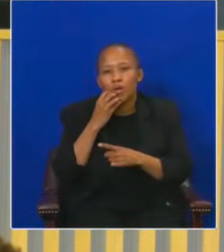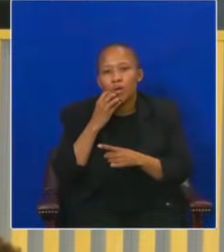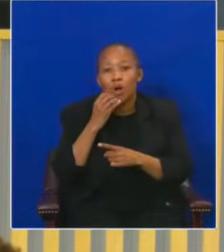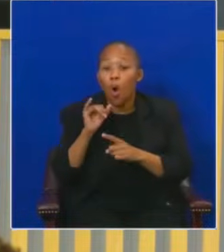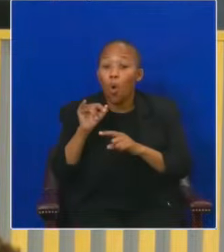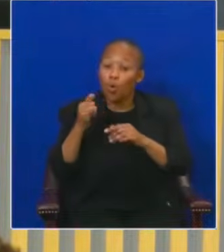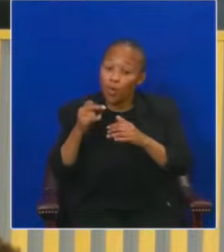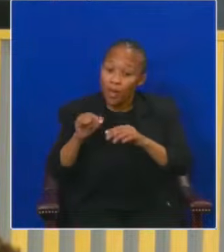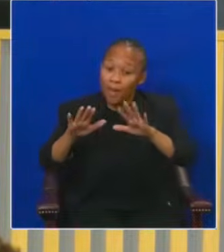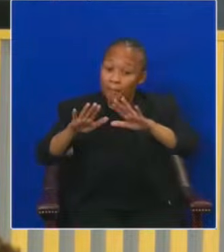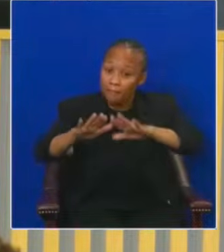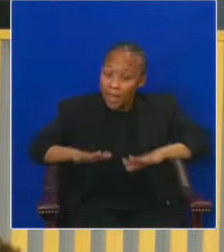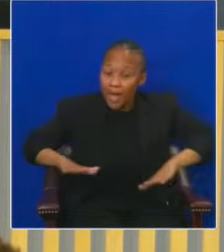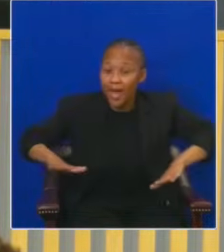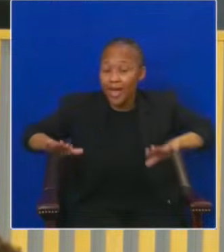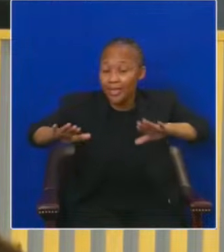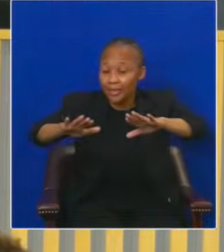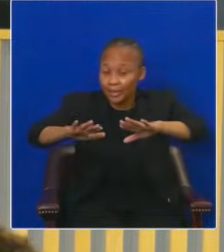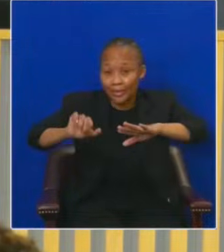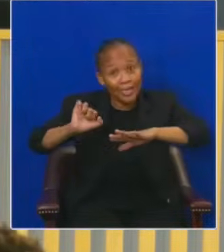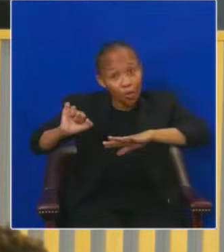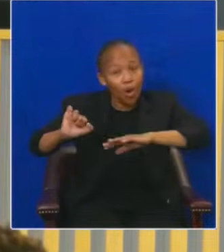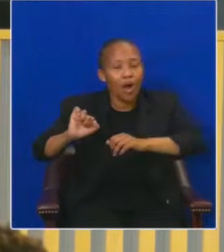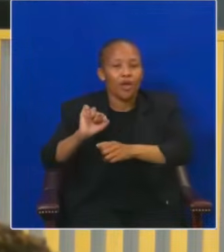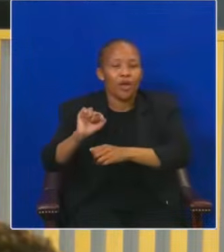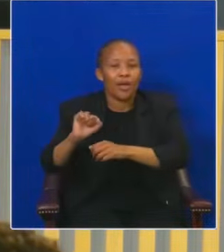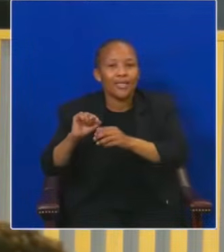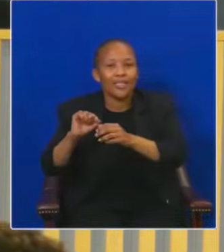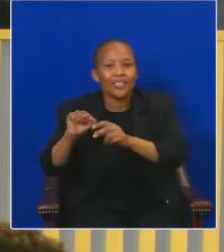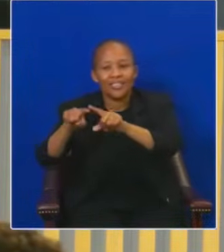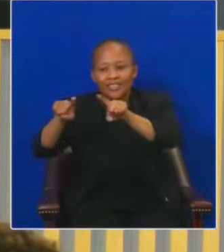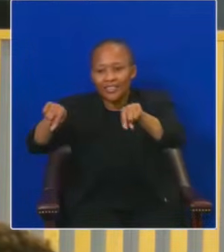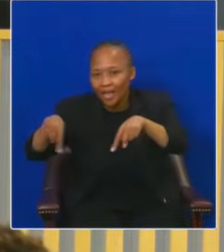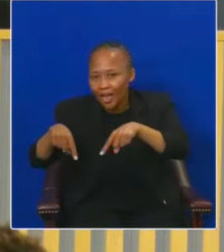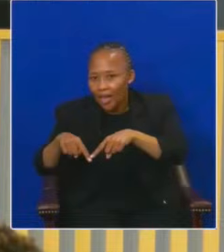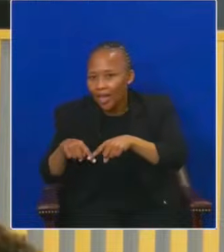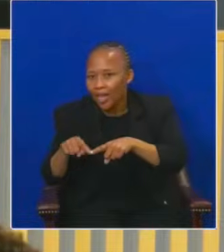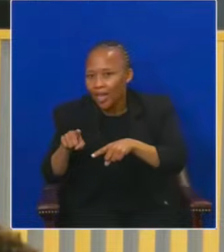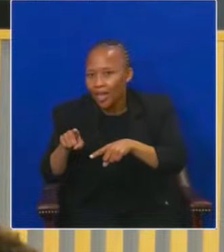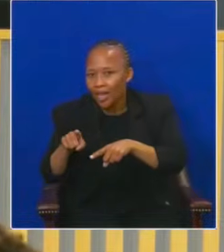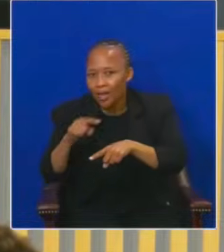Instead, we found him in possession of his notice of rights,